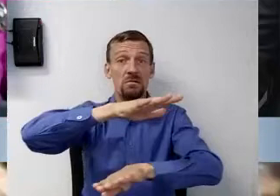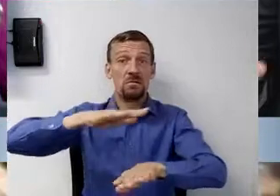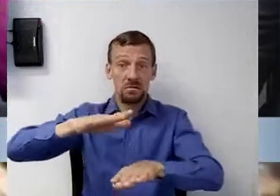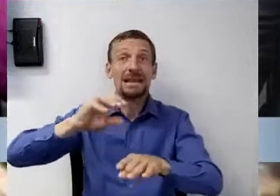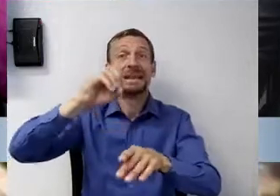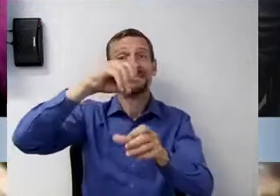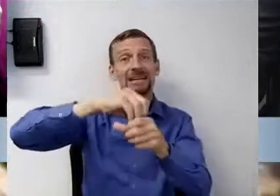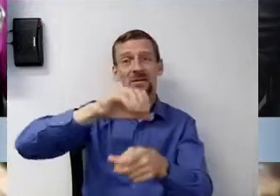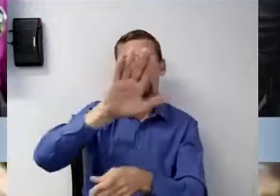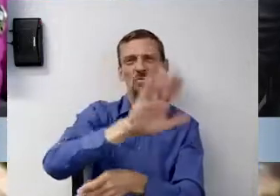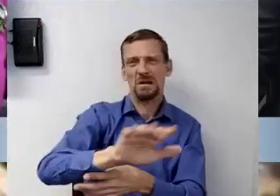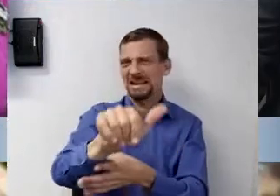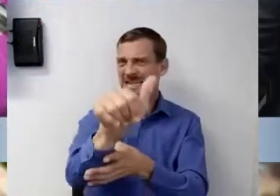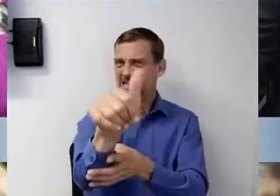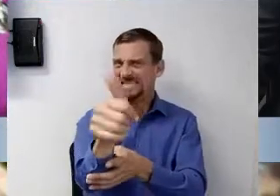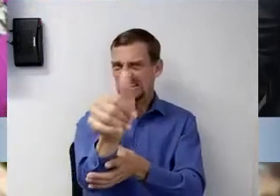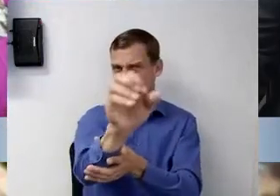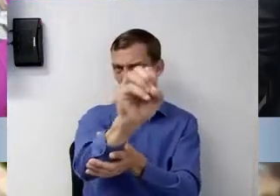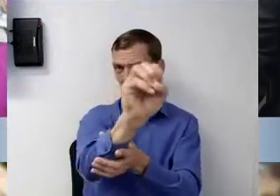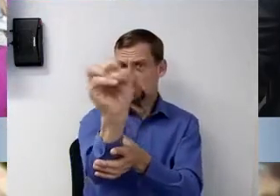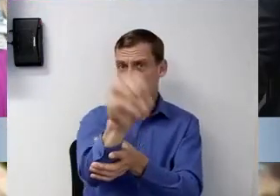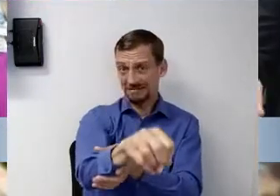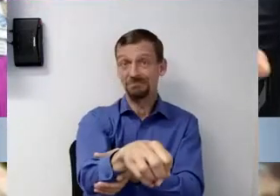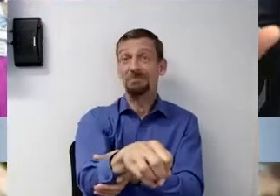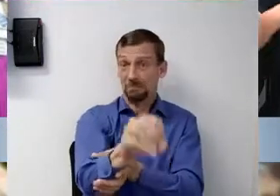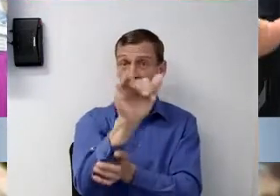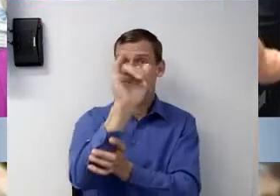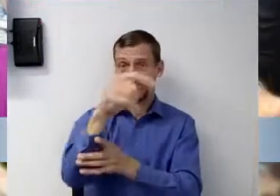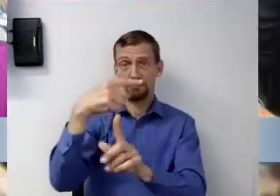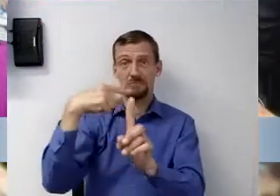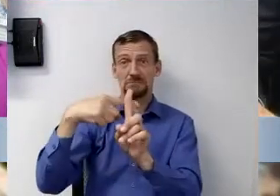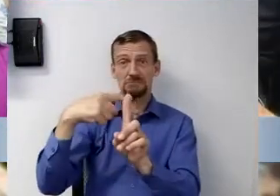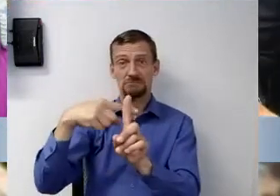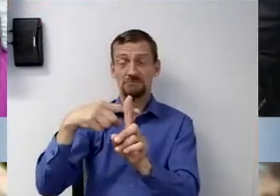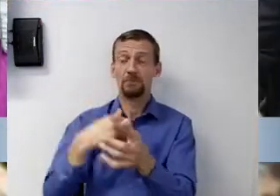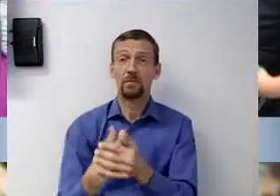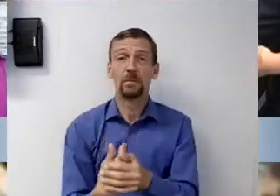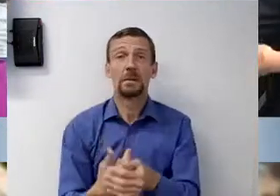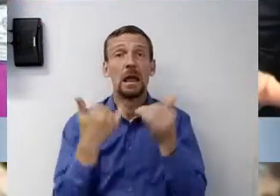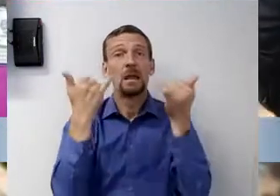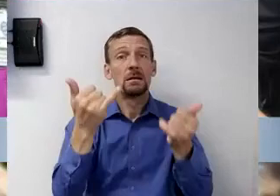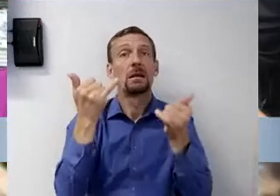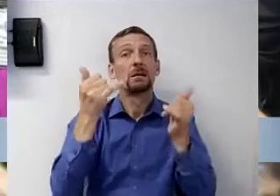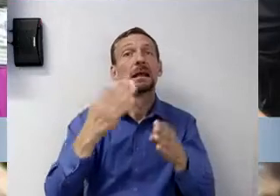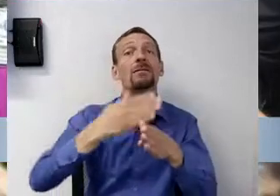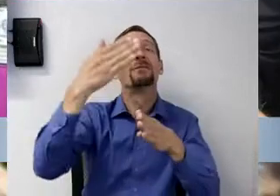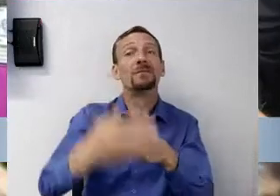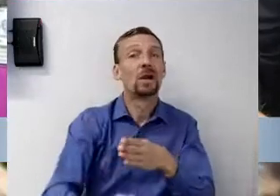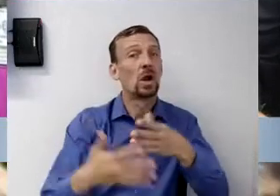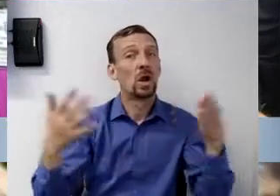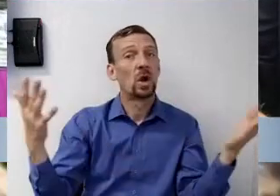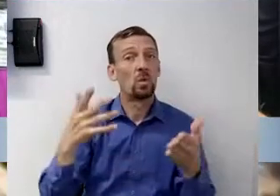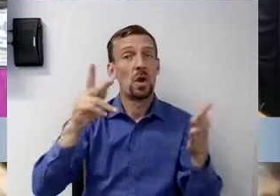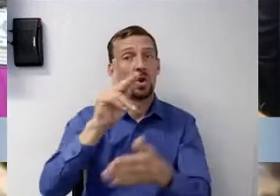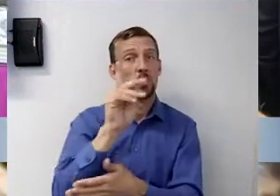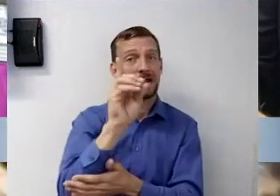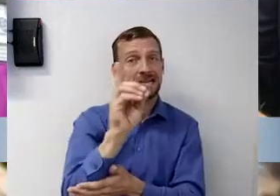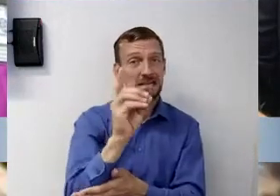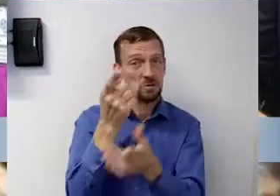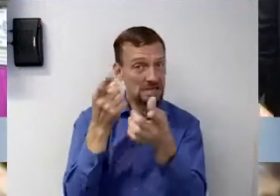10% neighborhood of a positivity rate. And then lastly, just wrapping it up, what's going on at Kaweah Delta right